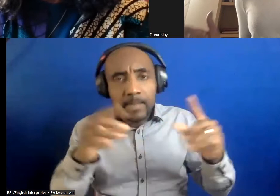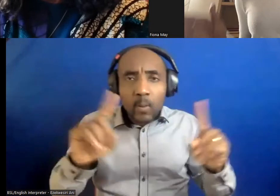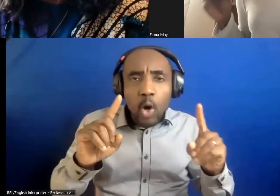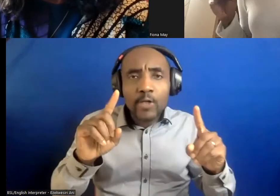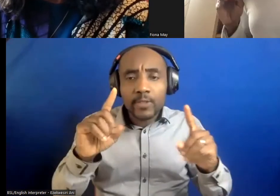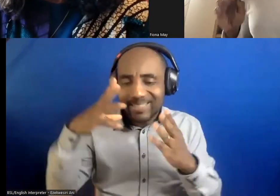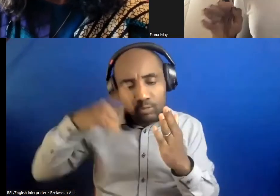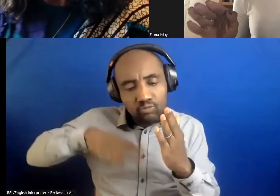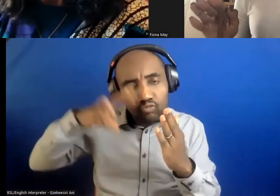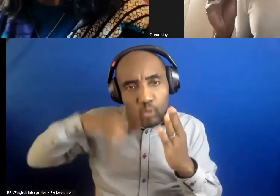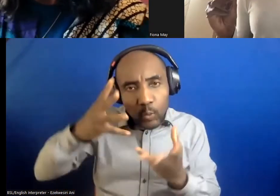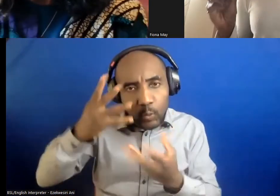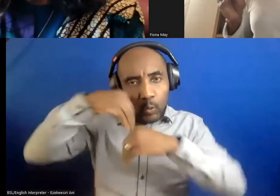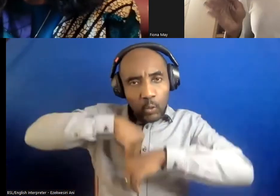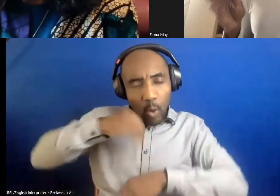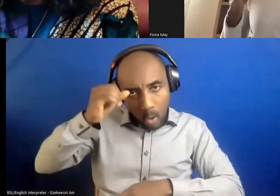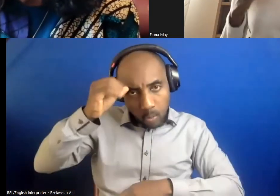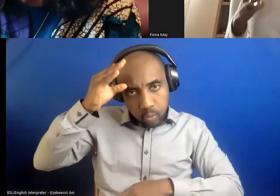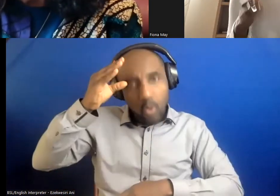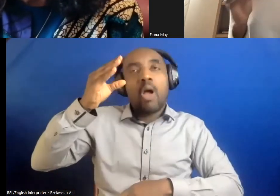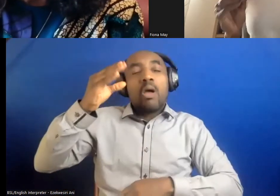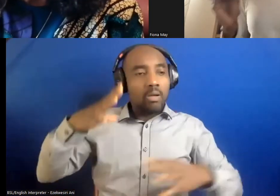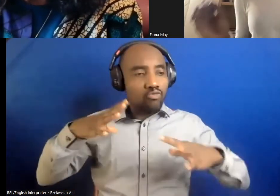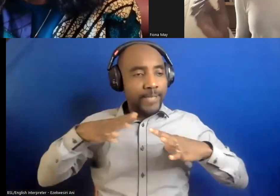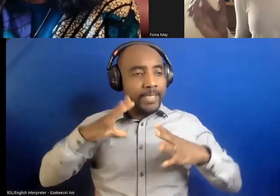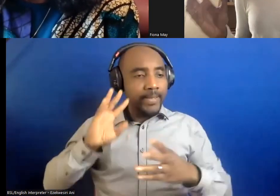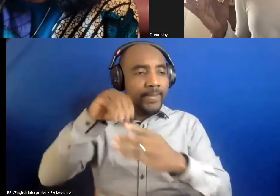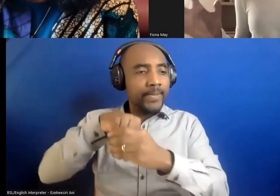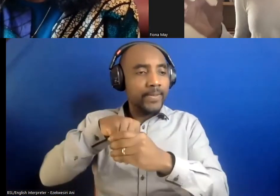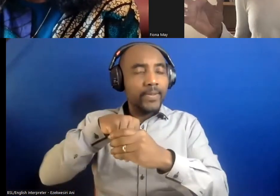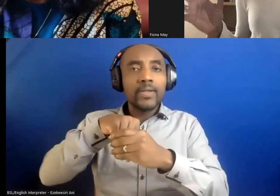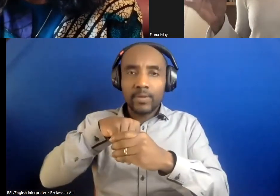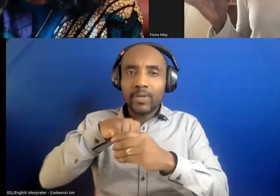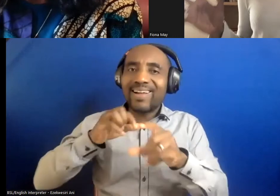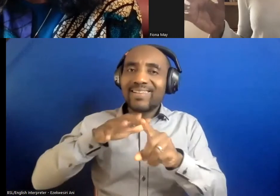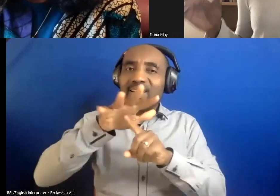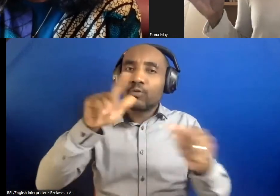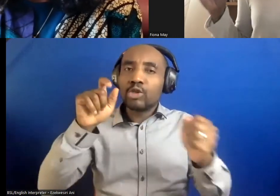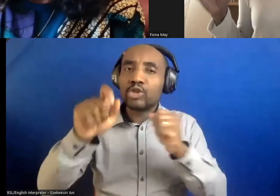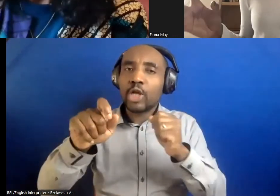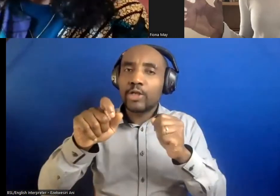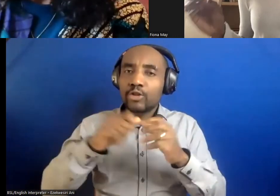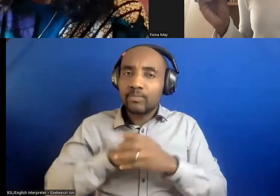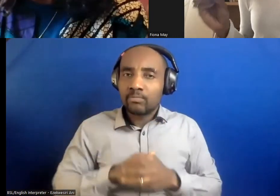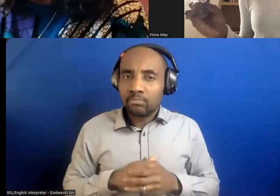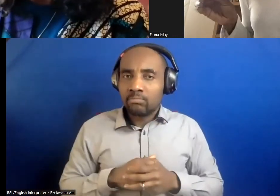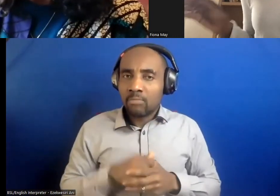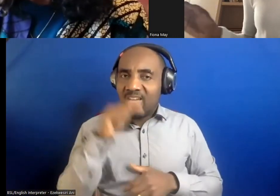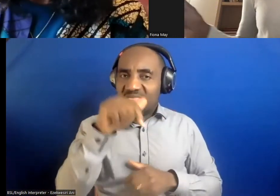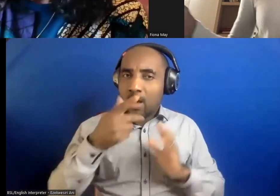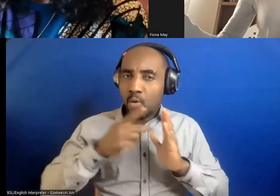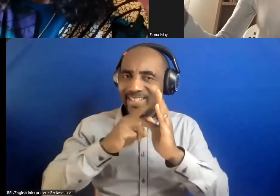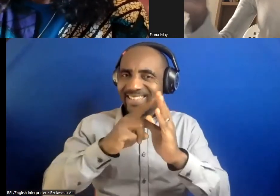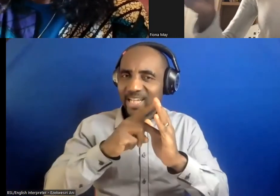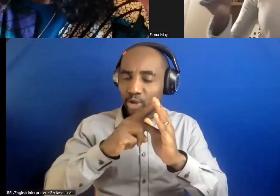know what I can just try and see if I can enter and try to be part of that collective, that federation. And then